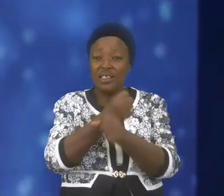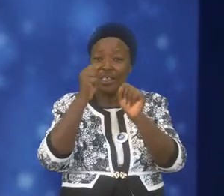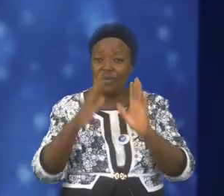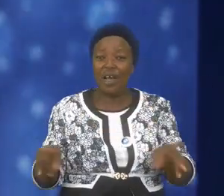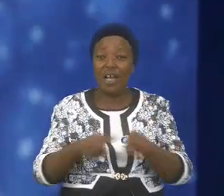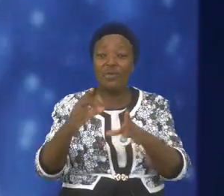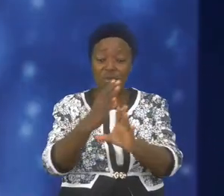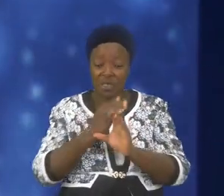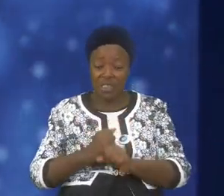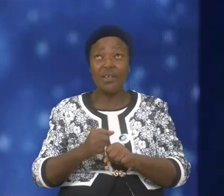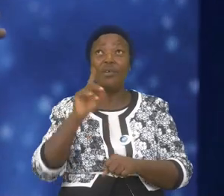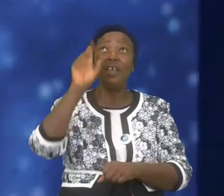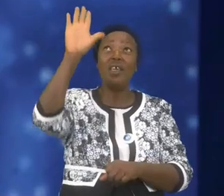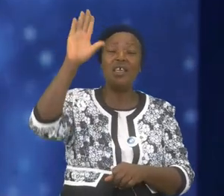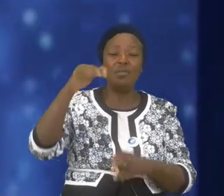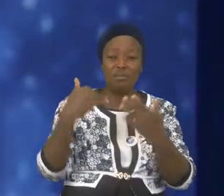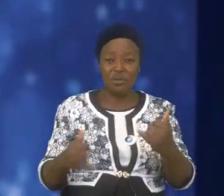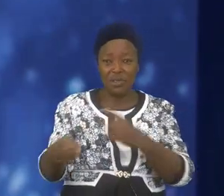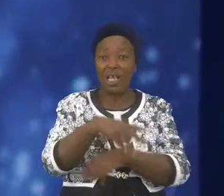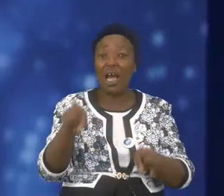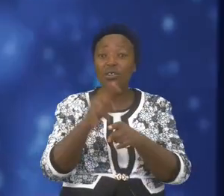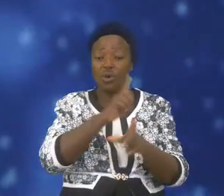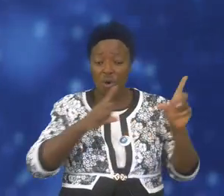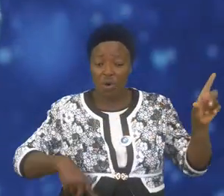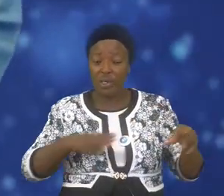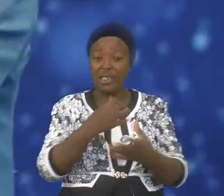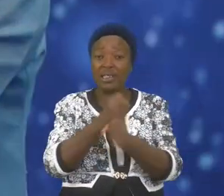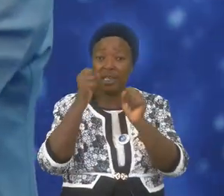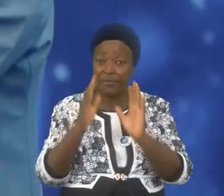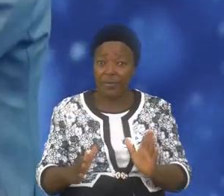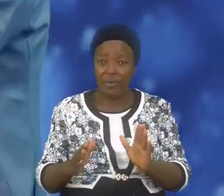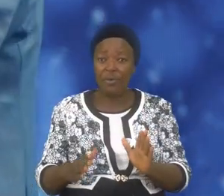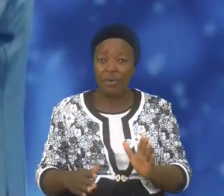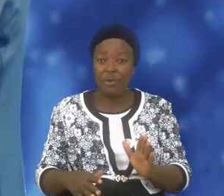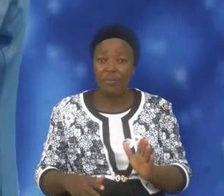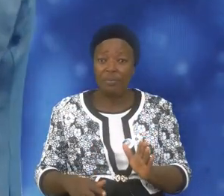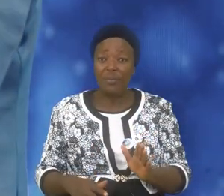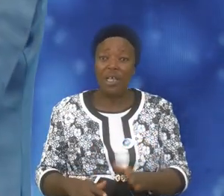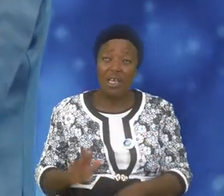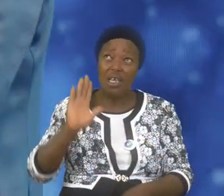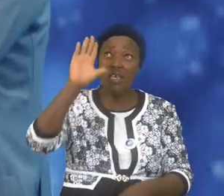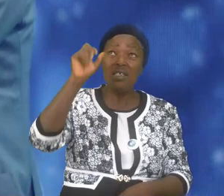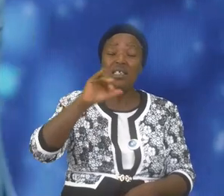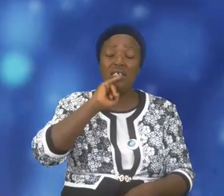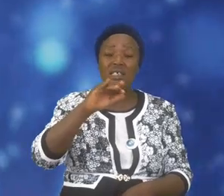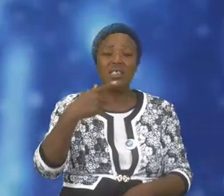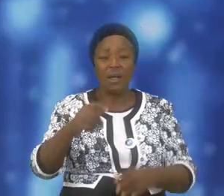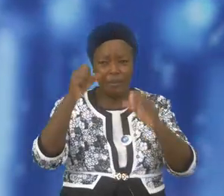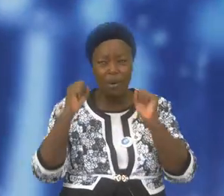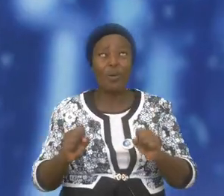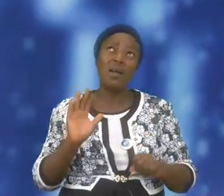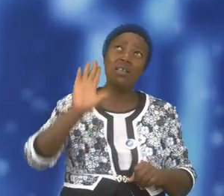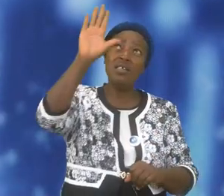Savior, his is the power, his is the dominion, his is the authority,